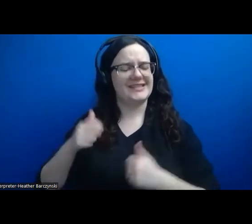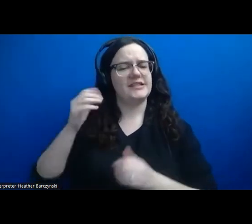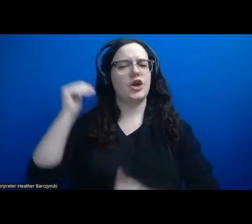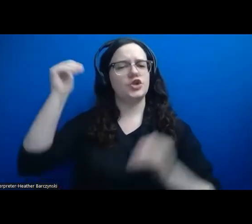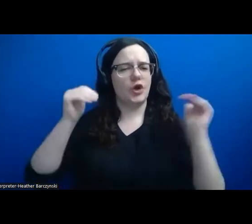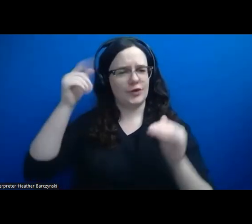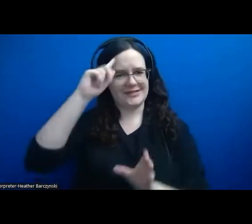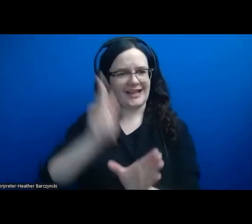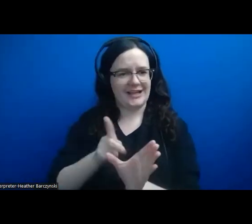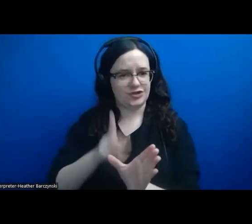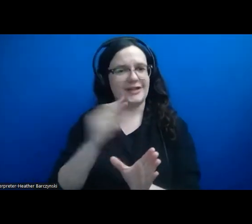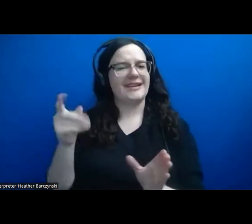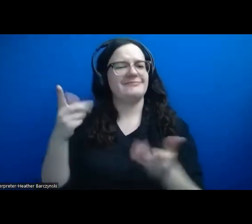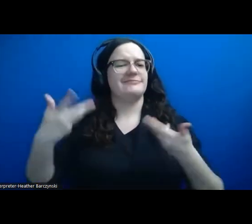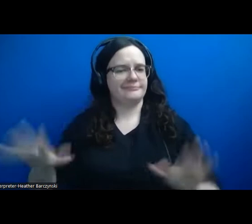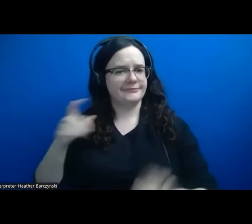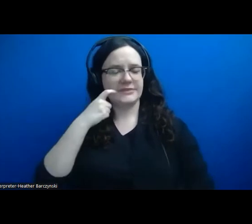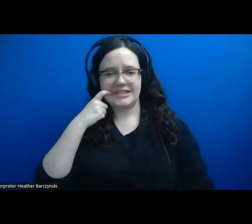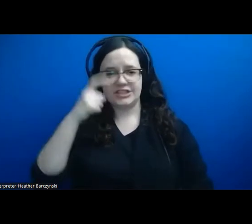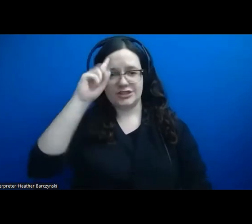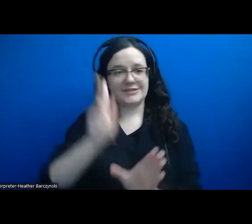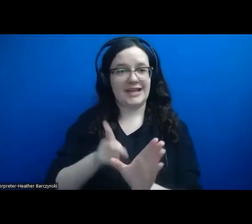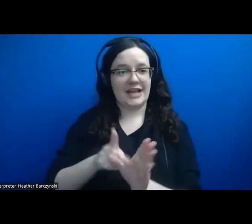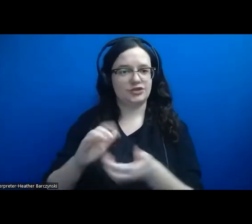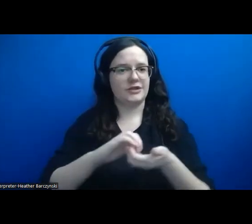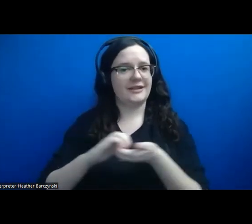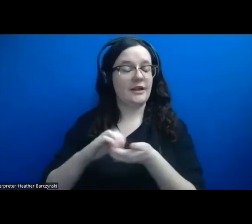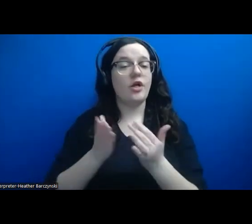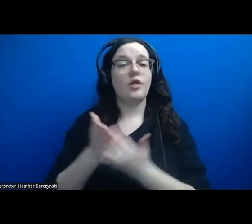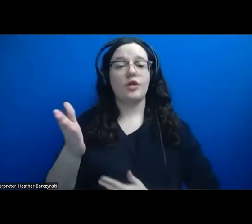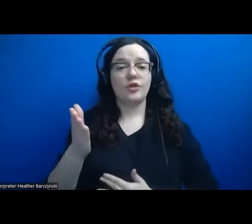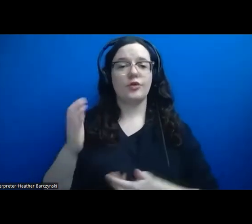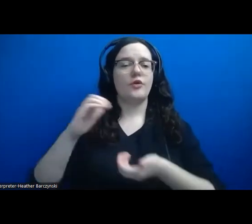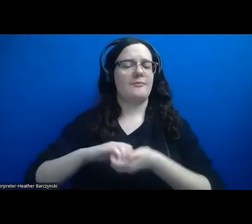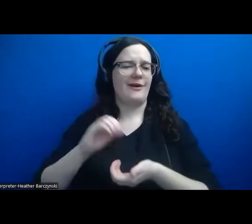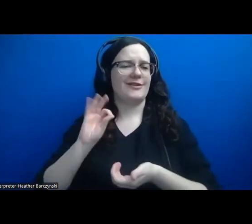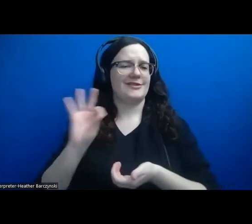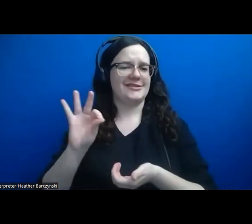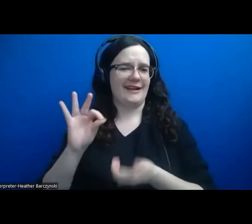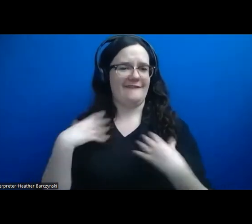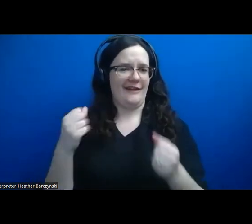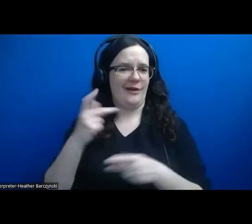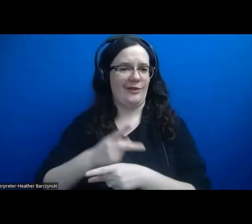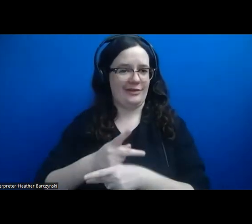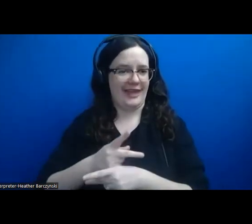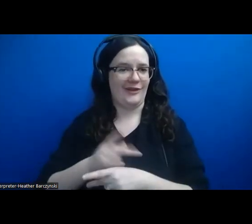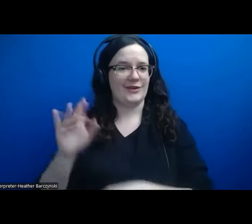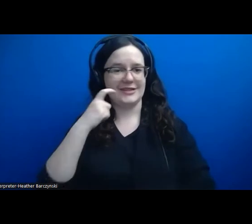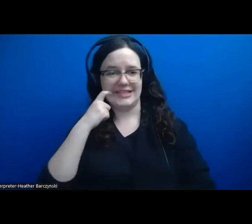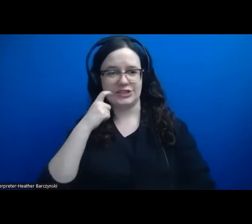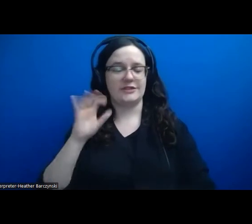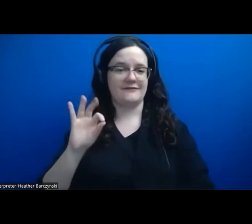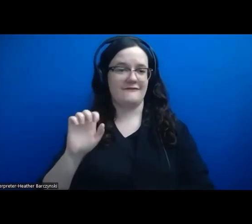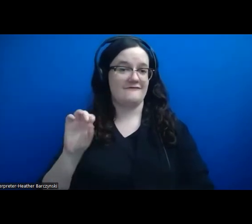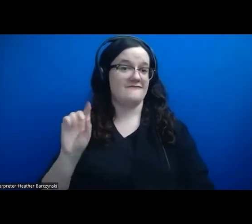an addiction psychiatry fellowship through the Partners of Healthcare Addiction Psychiatry Fellowship Program in Boston, Massachusetts.